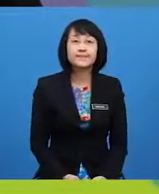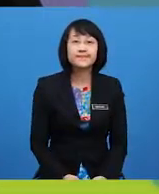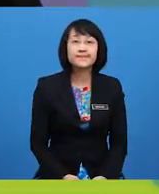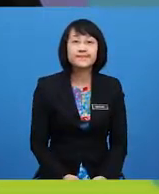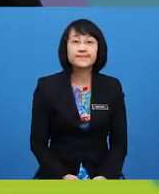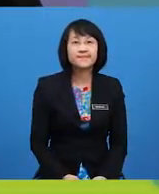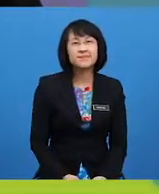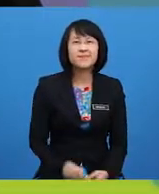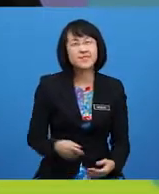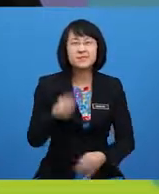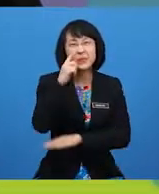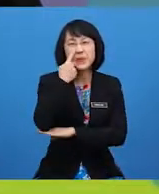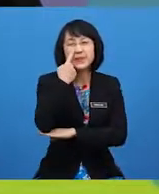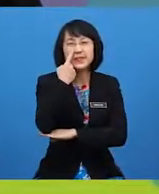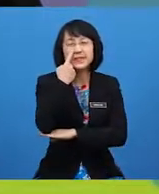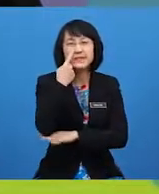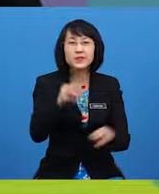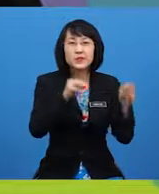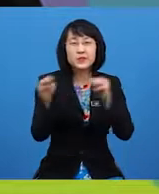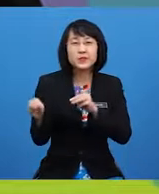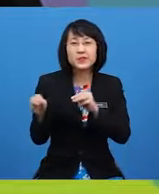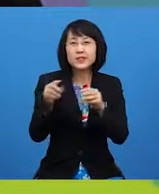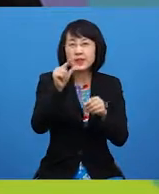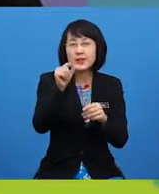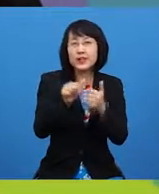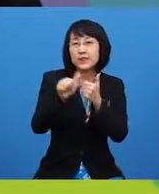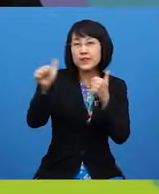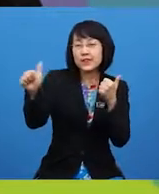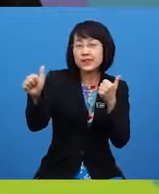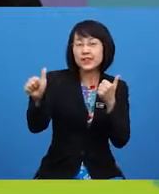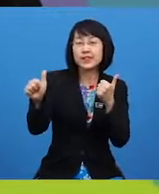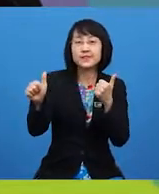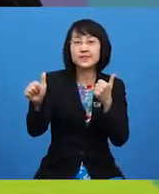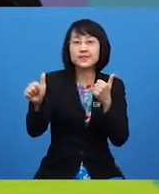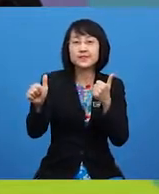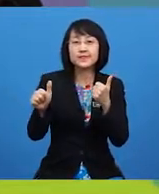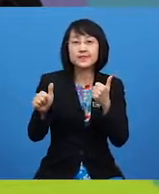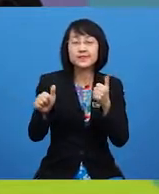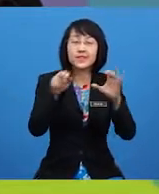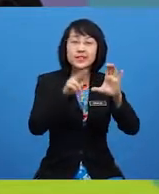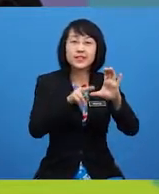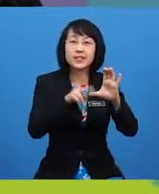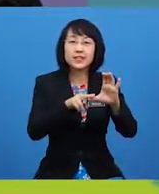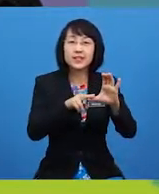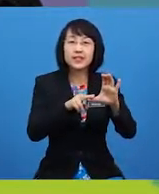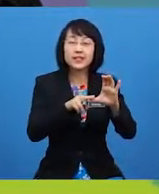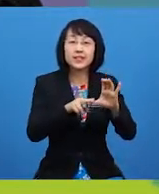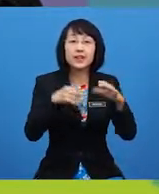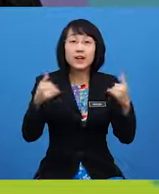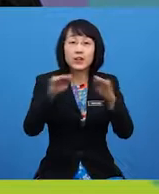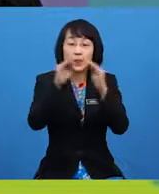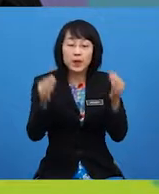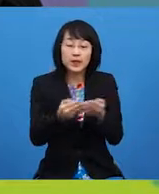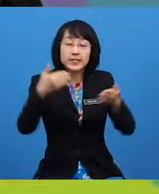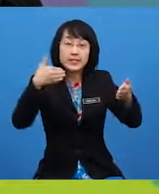This is a bit boring. Let me move this ball a bit farther than the chair. Now the ball is near the